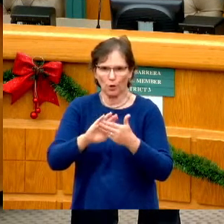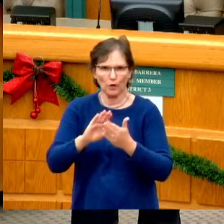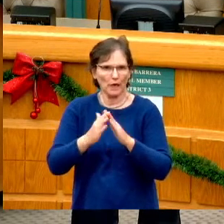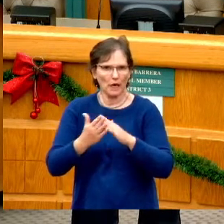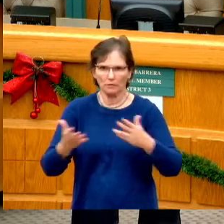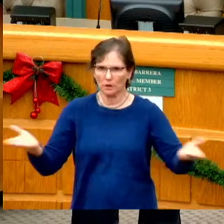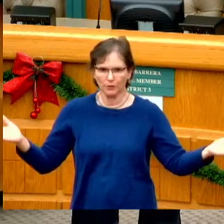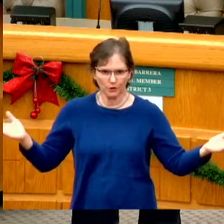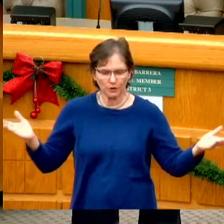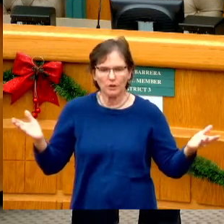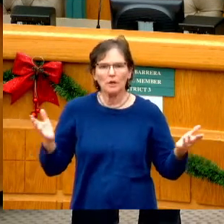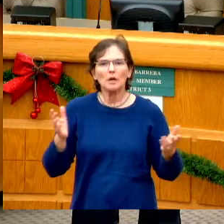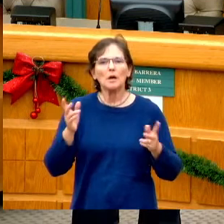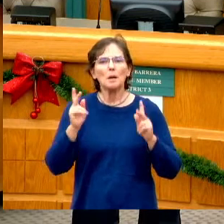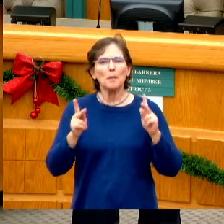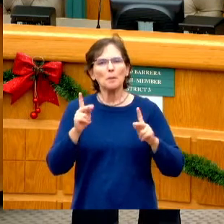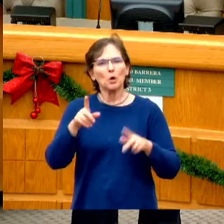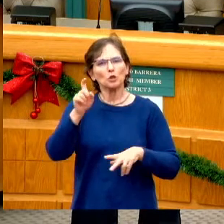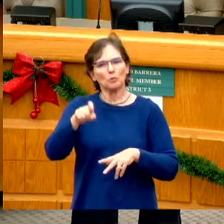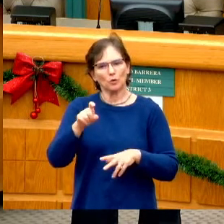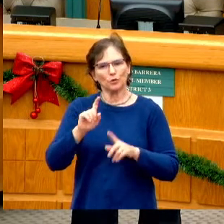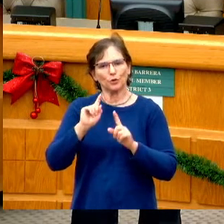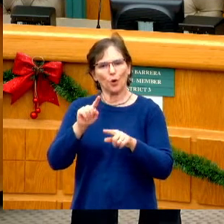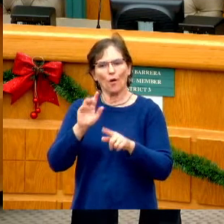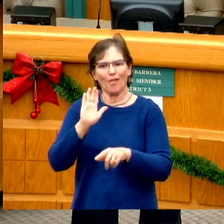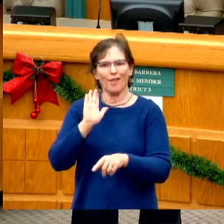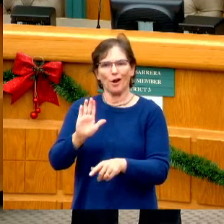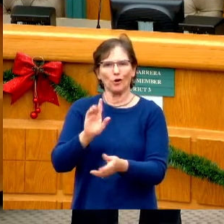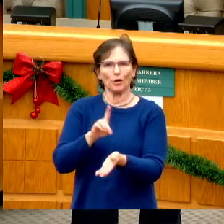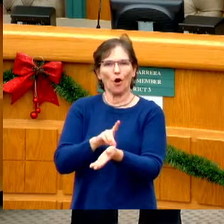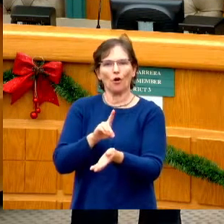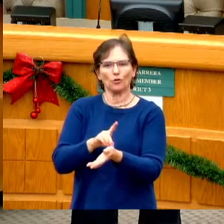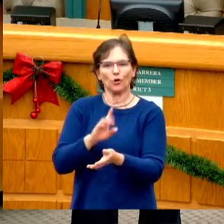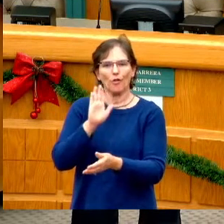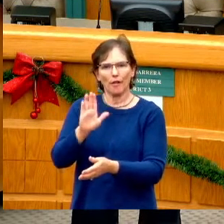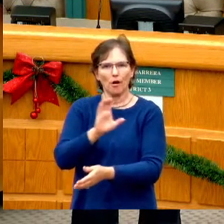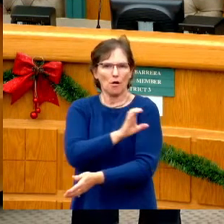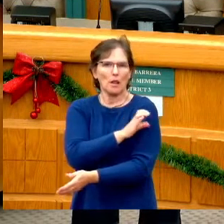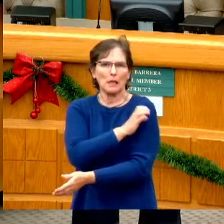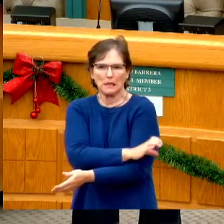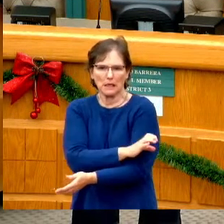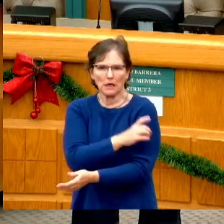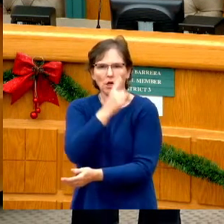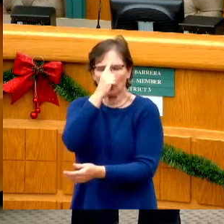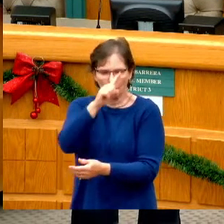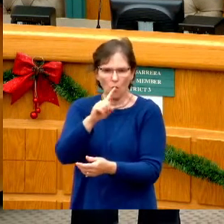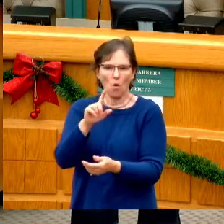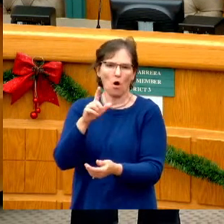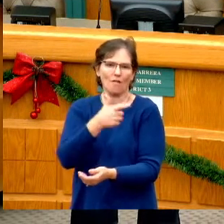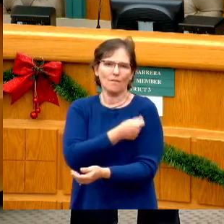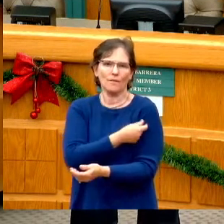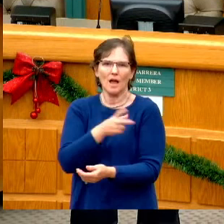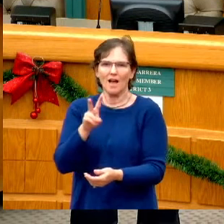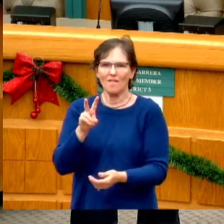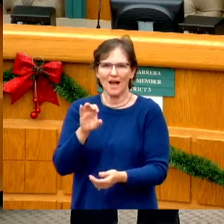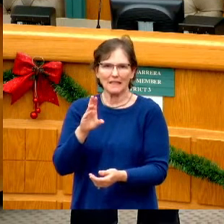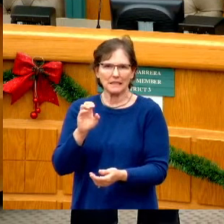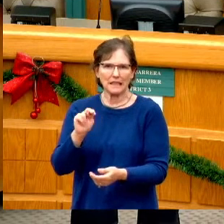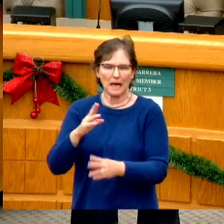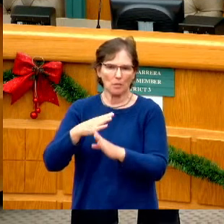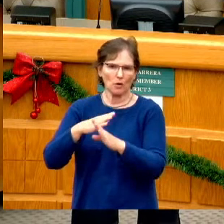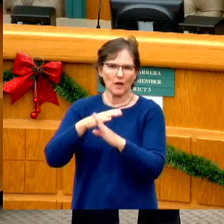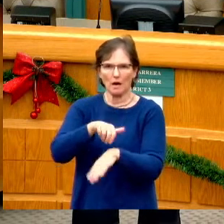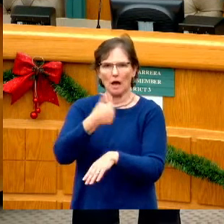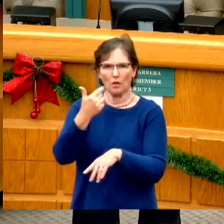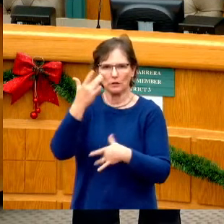a pediatrician, a physician that actually can vaccinate them on an annual basis. Thank you. And we had